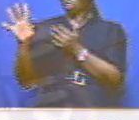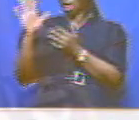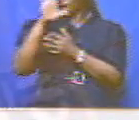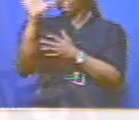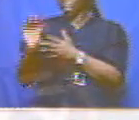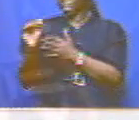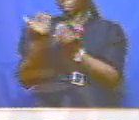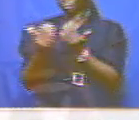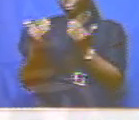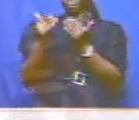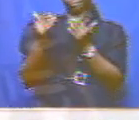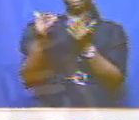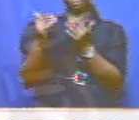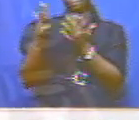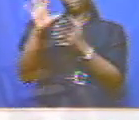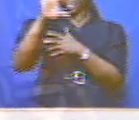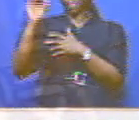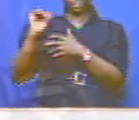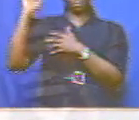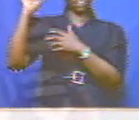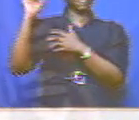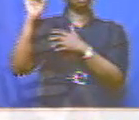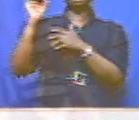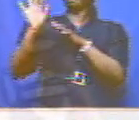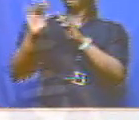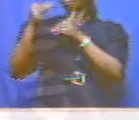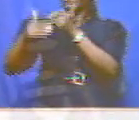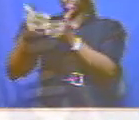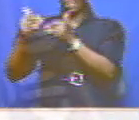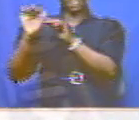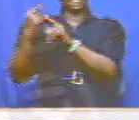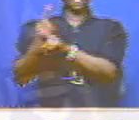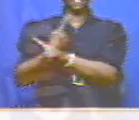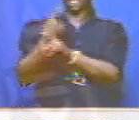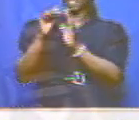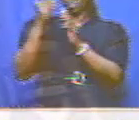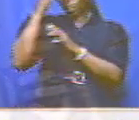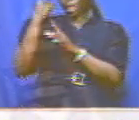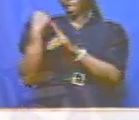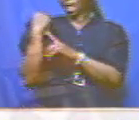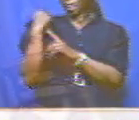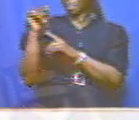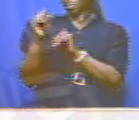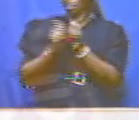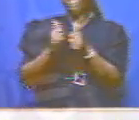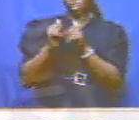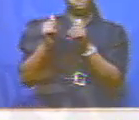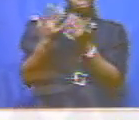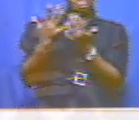Africa Senior. Yeah. The criteria that is used is very different, given that the numbers in these competitions are not limited. You can take as